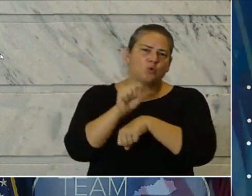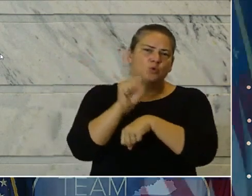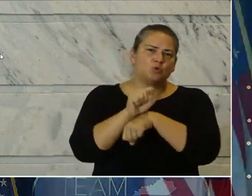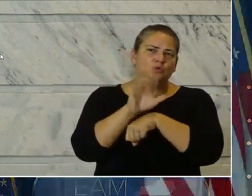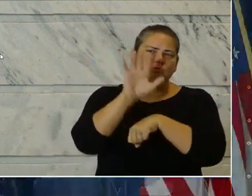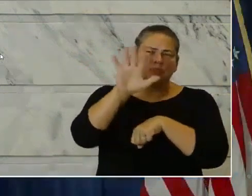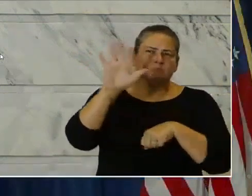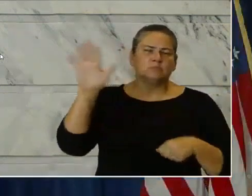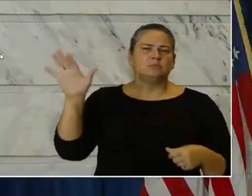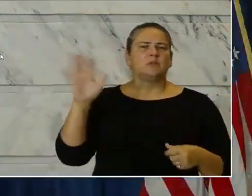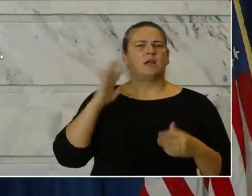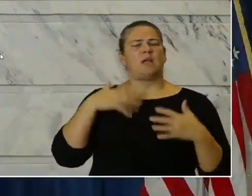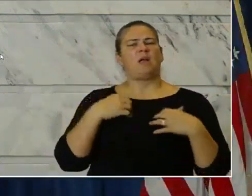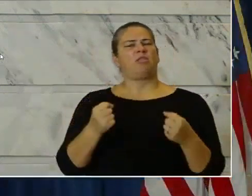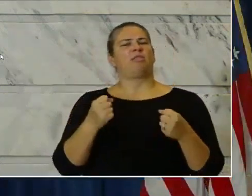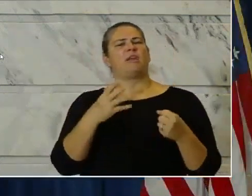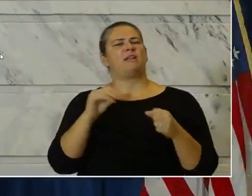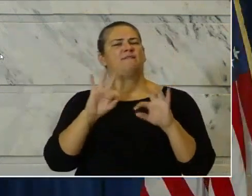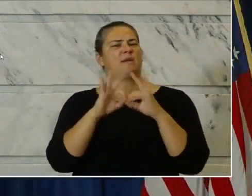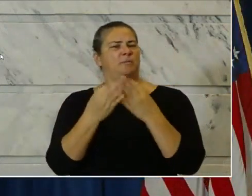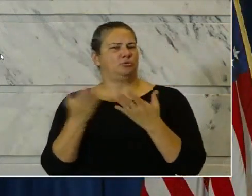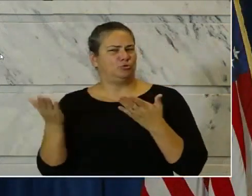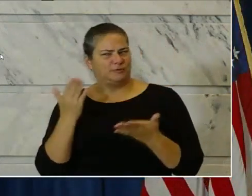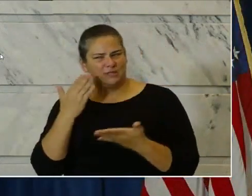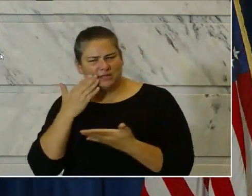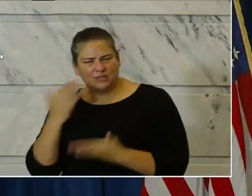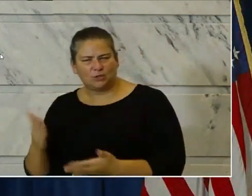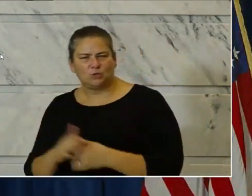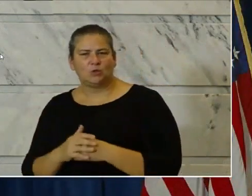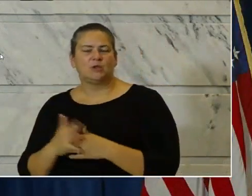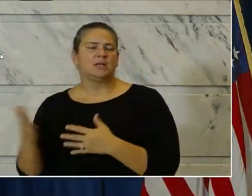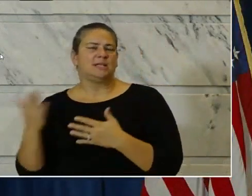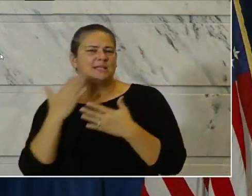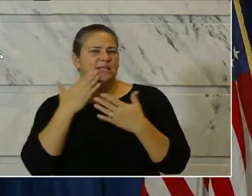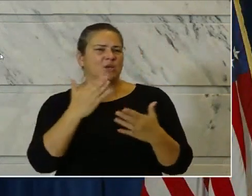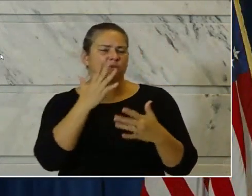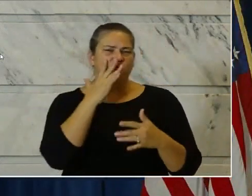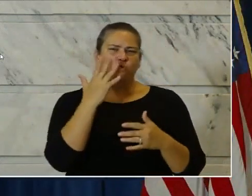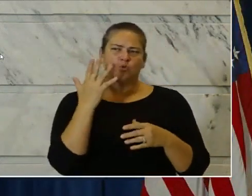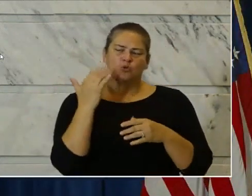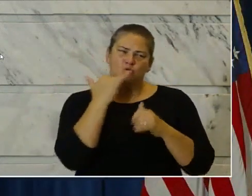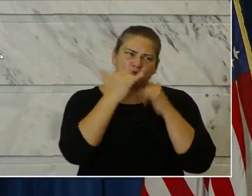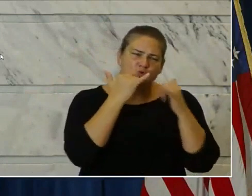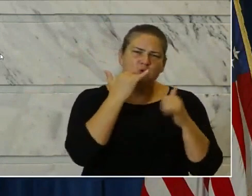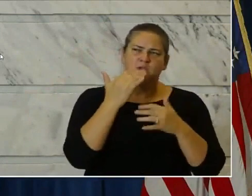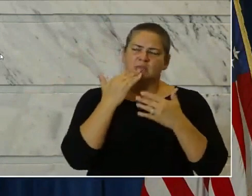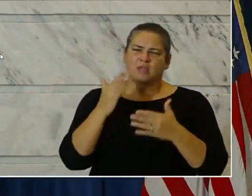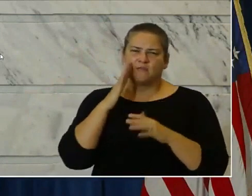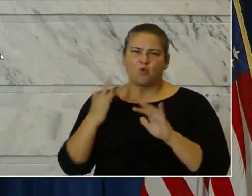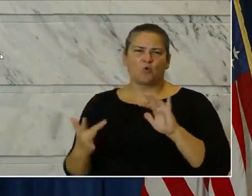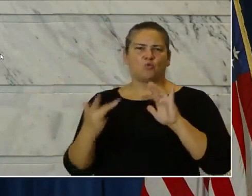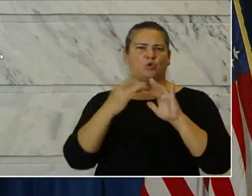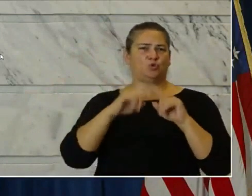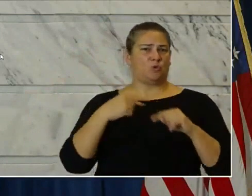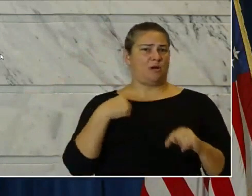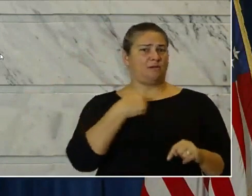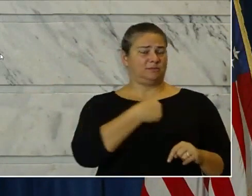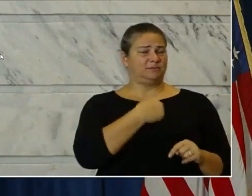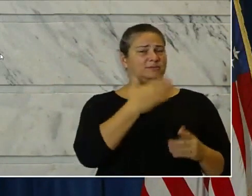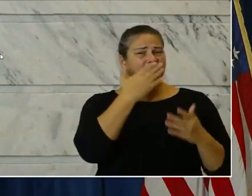for Health and Family Services. If you're calling those lines and you're calling those numbers, thank you for reaching out to us. Avoid Mondays.